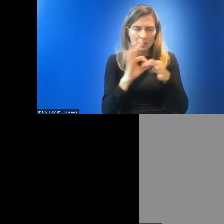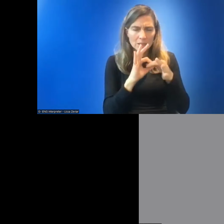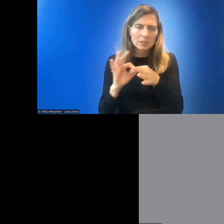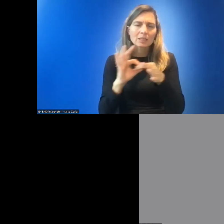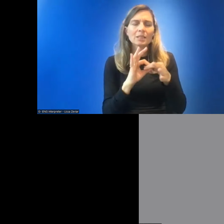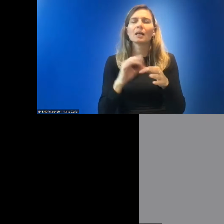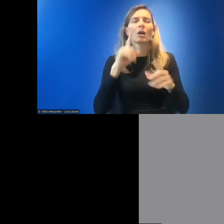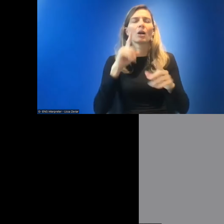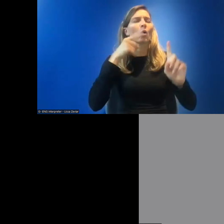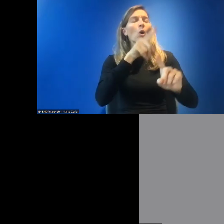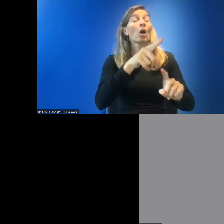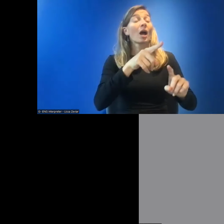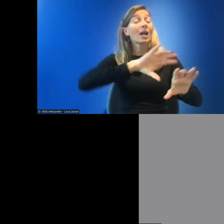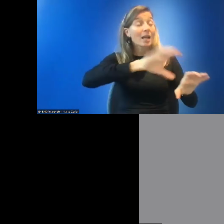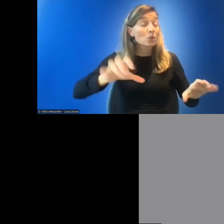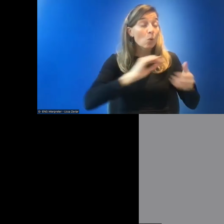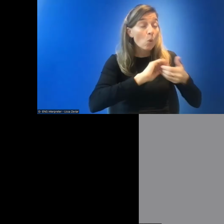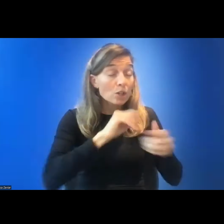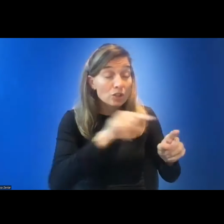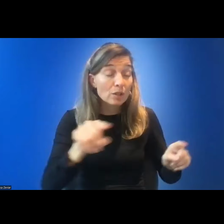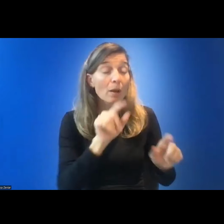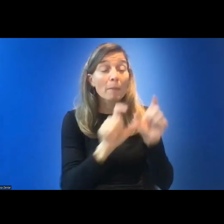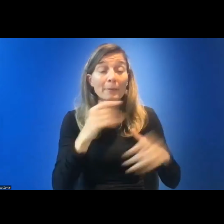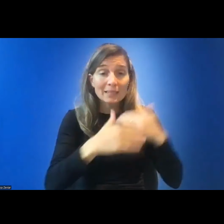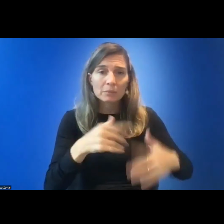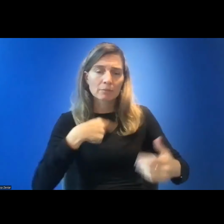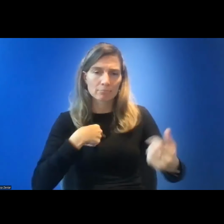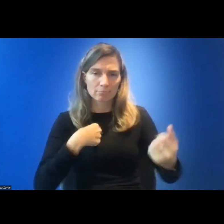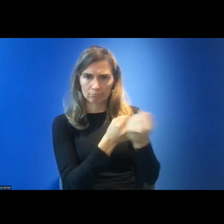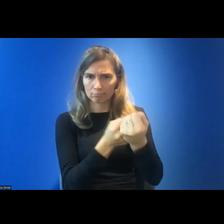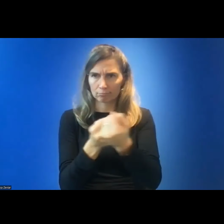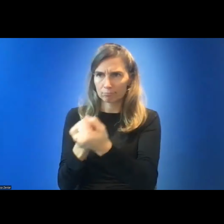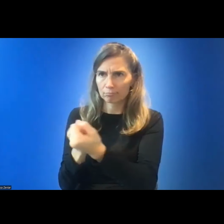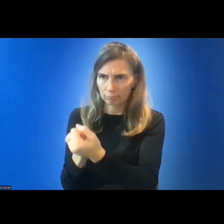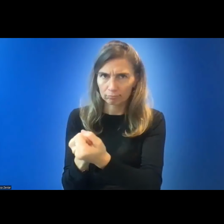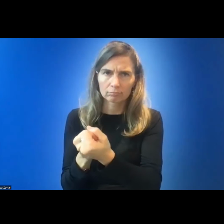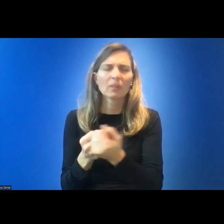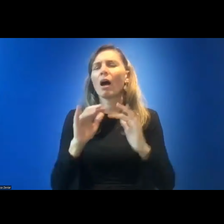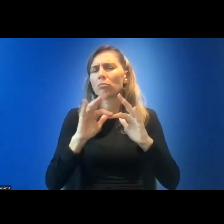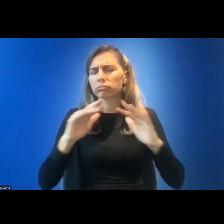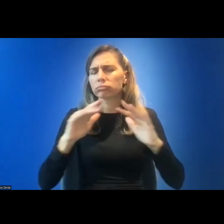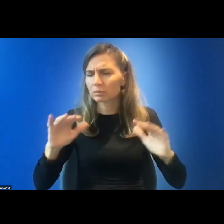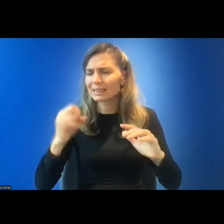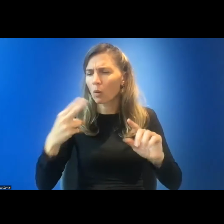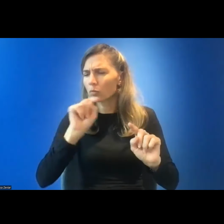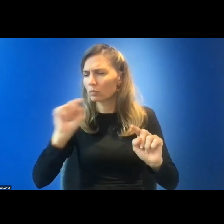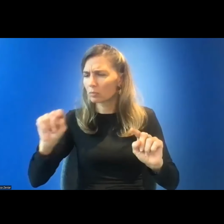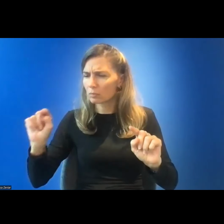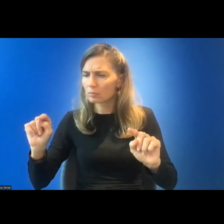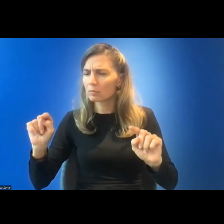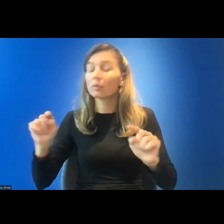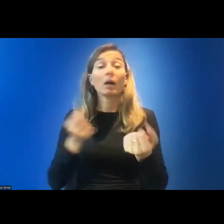national organizations of persons with disabilities and other civil society stakeholders in